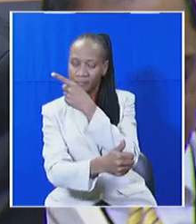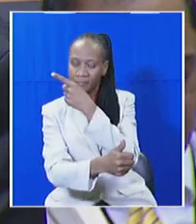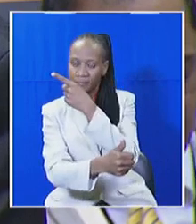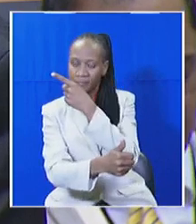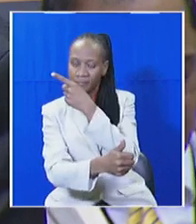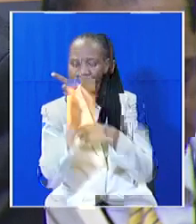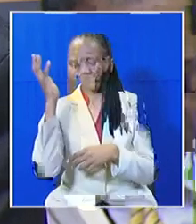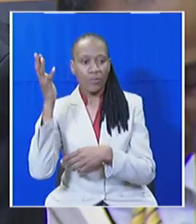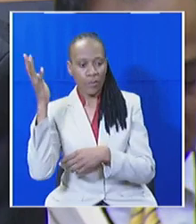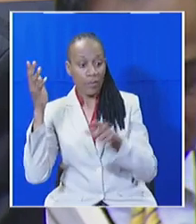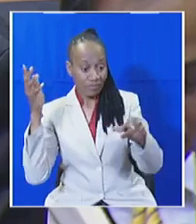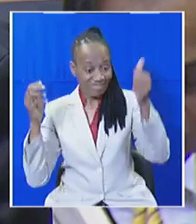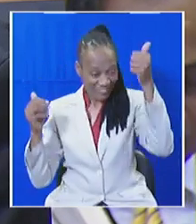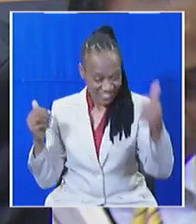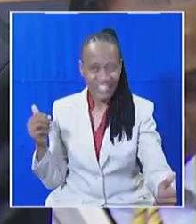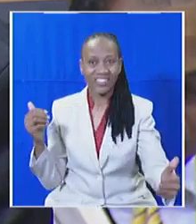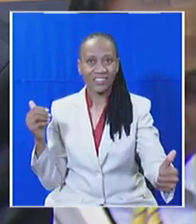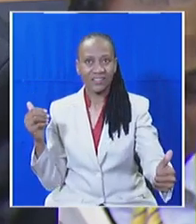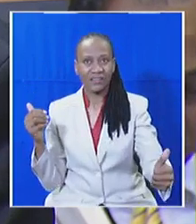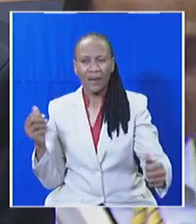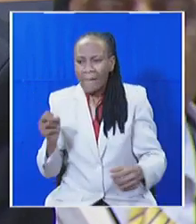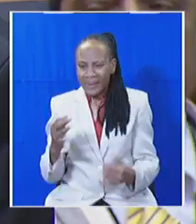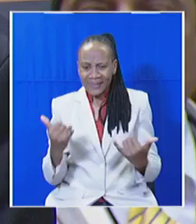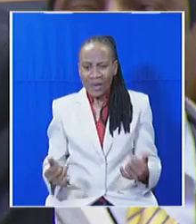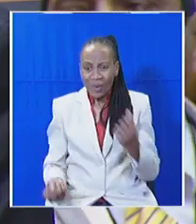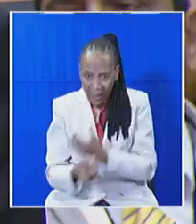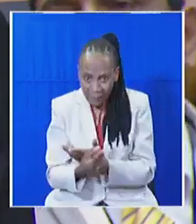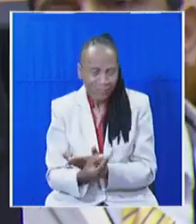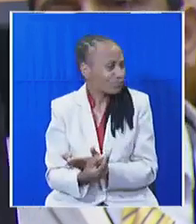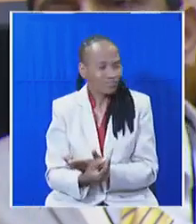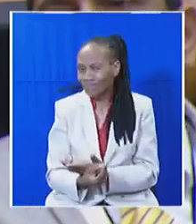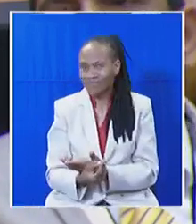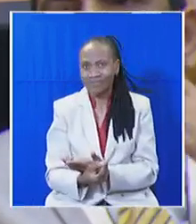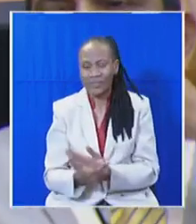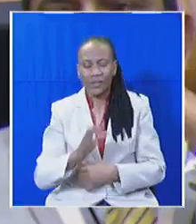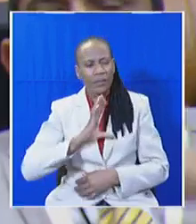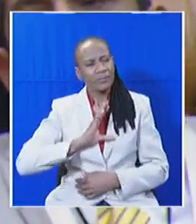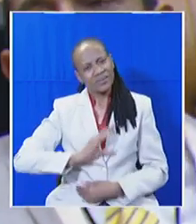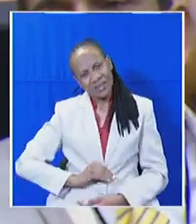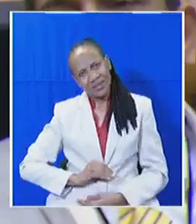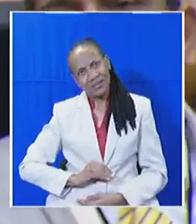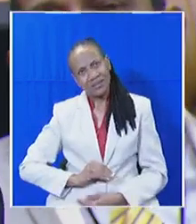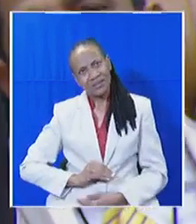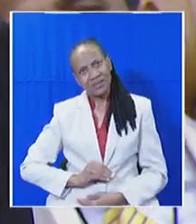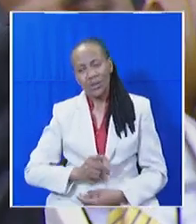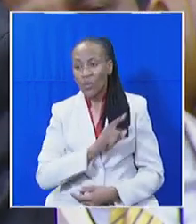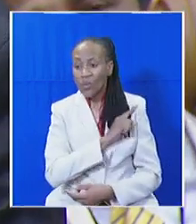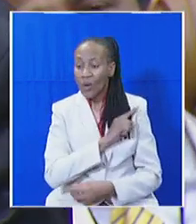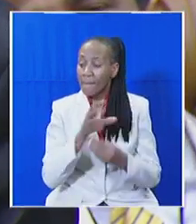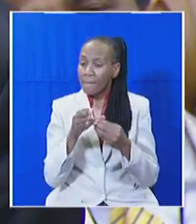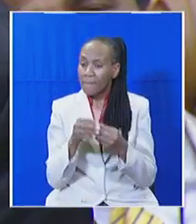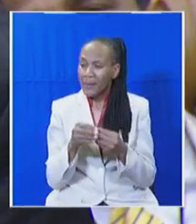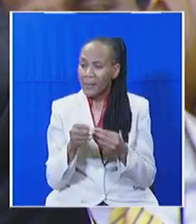without. That did not happen in this House today, and it's sad that that did not happen because members of this House do